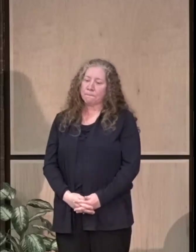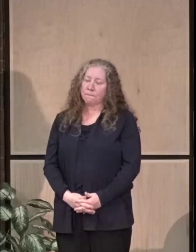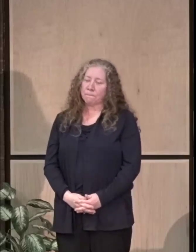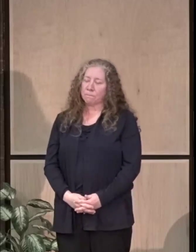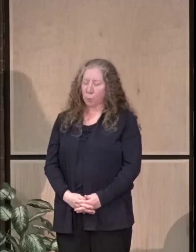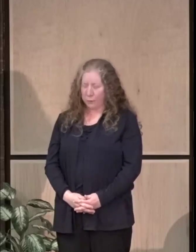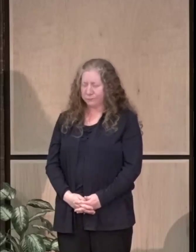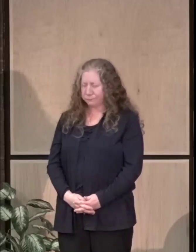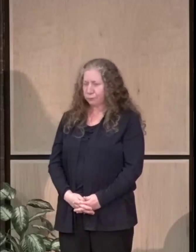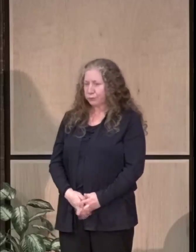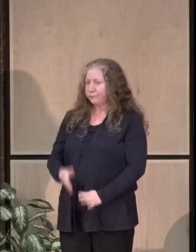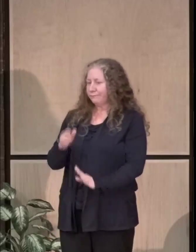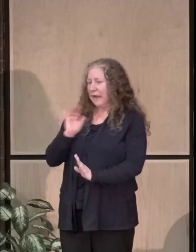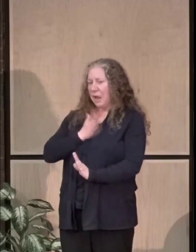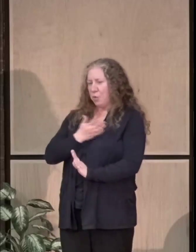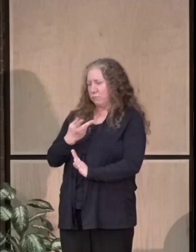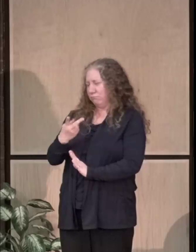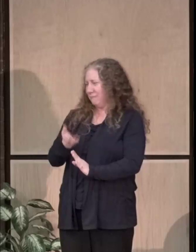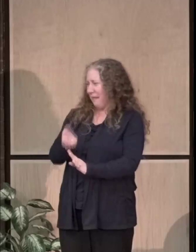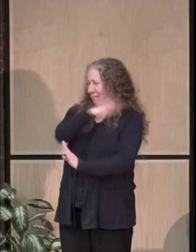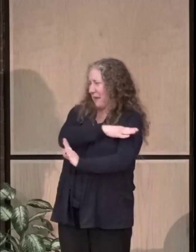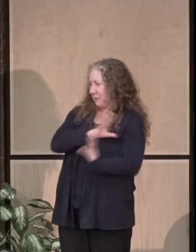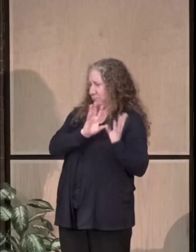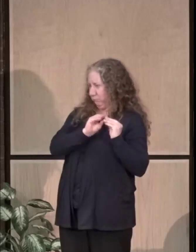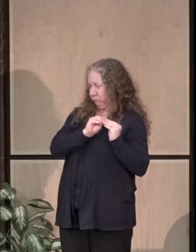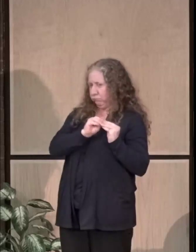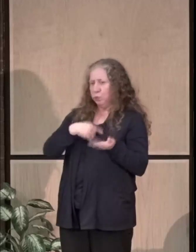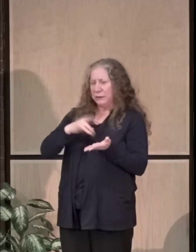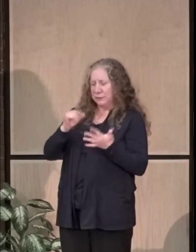we talked a little bit at the last session about the fact that